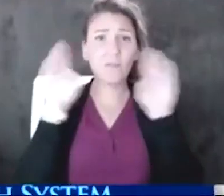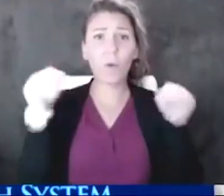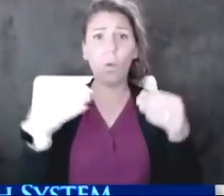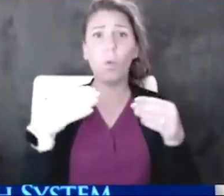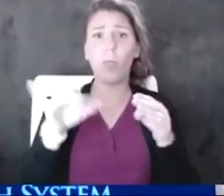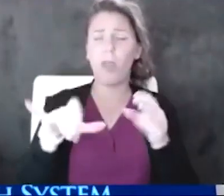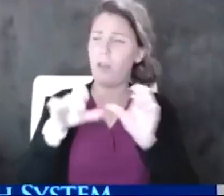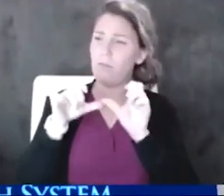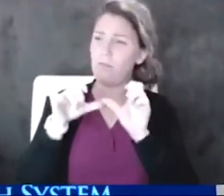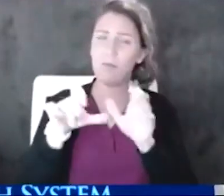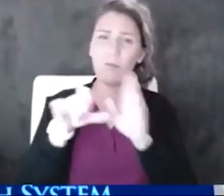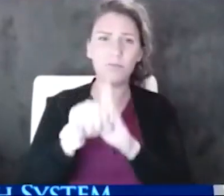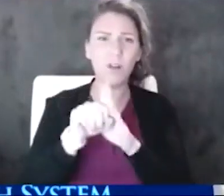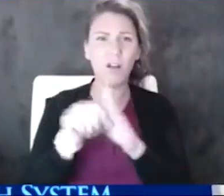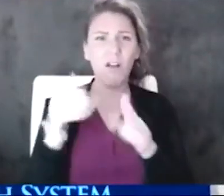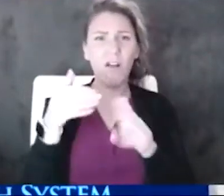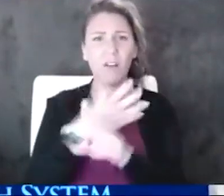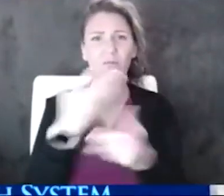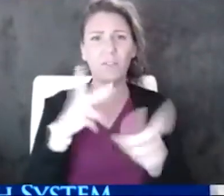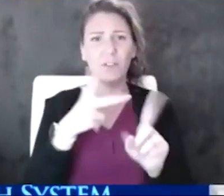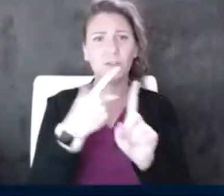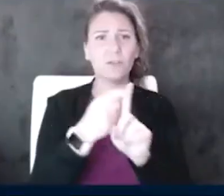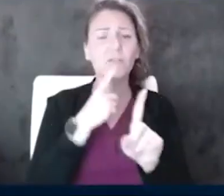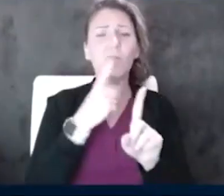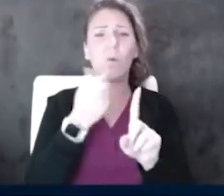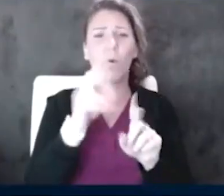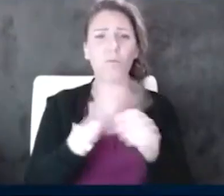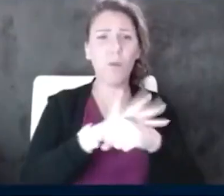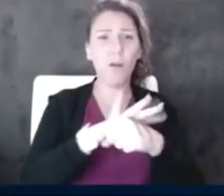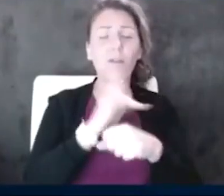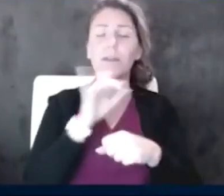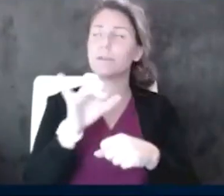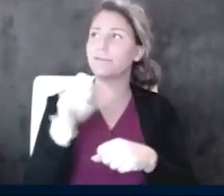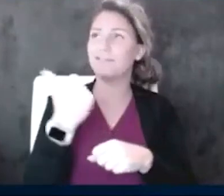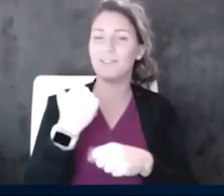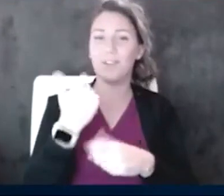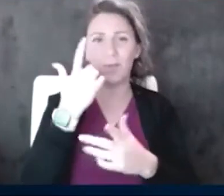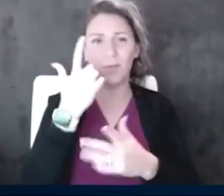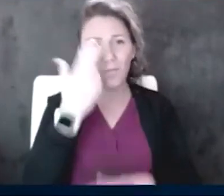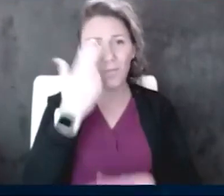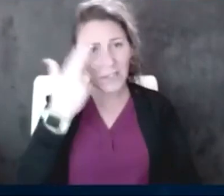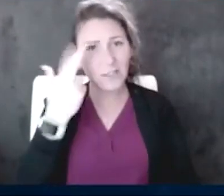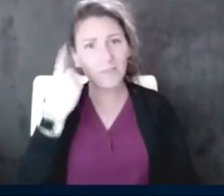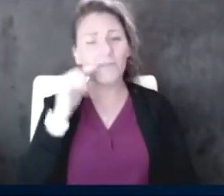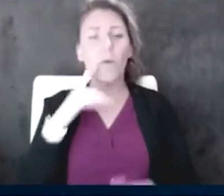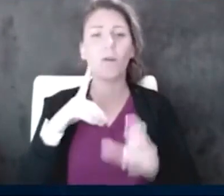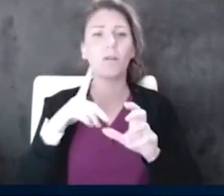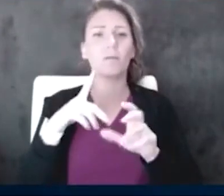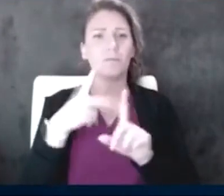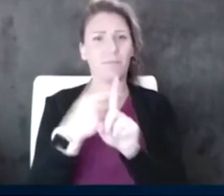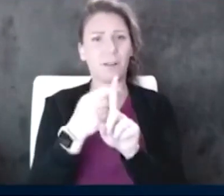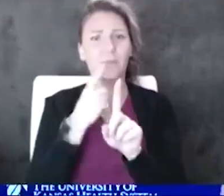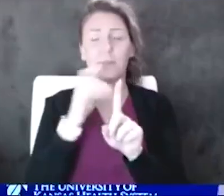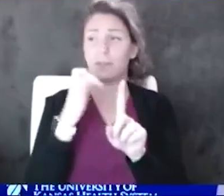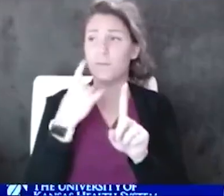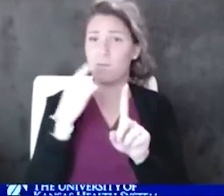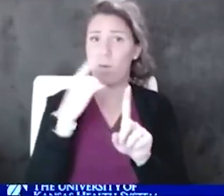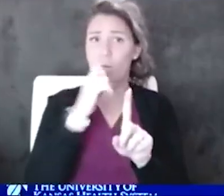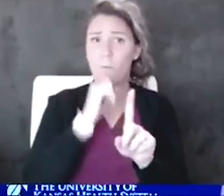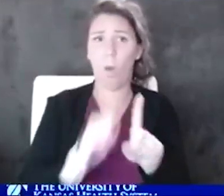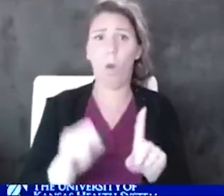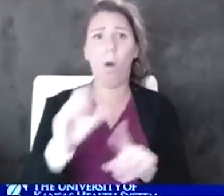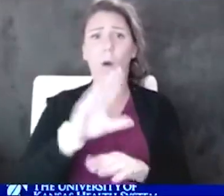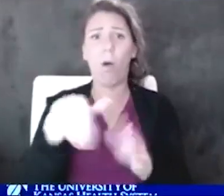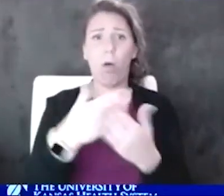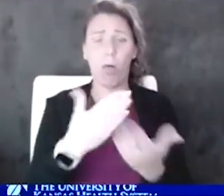you can get the risk of that, that's another reason to get vaccinated. Yeah, I would agree, and that's for all ages. I think that was very well said. We were looking